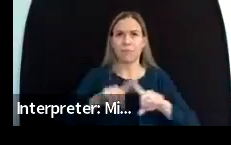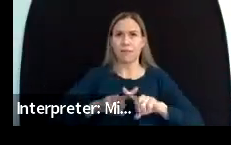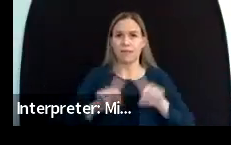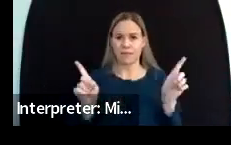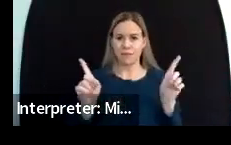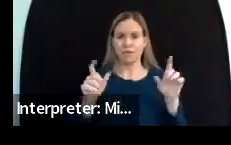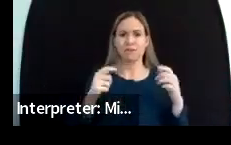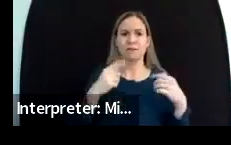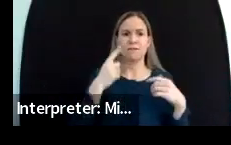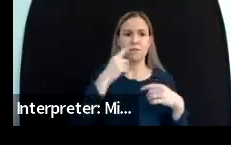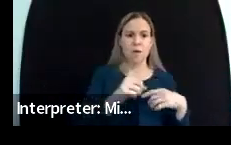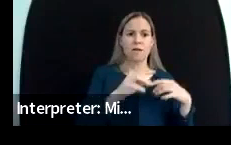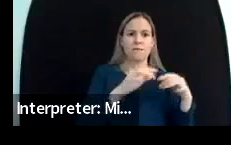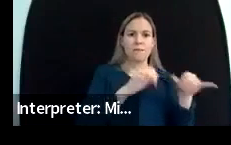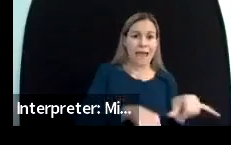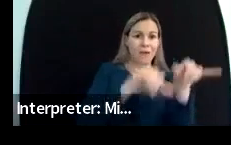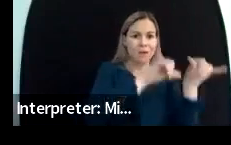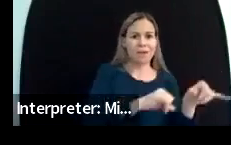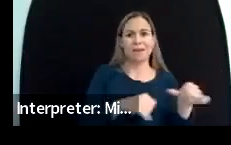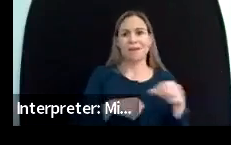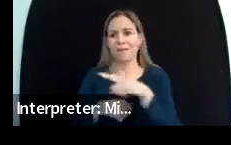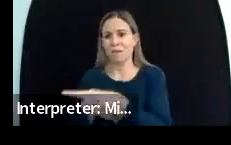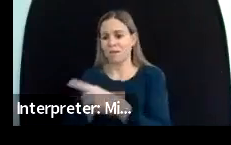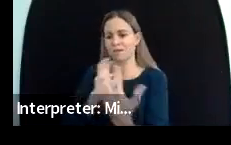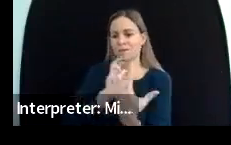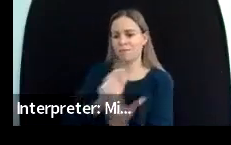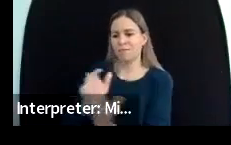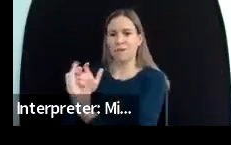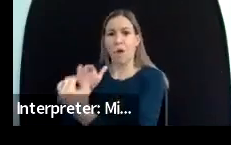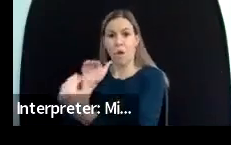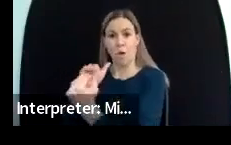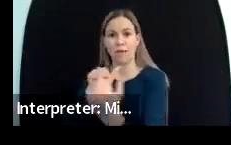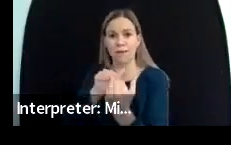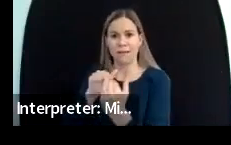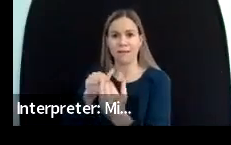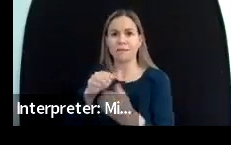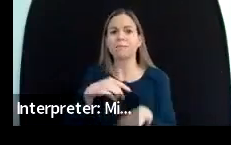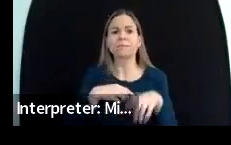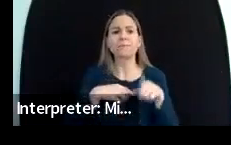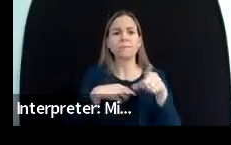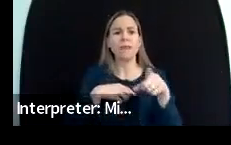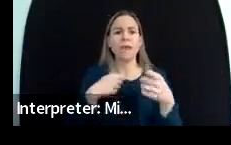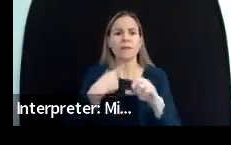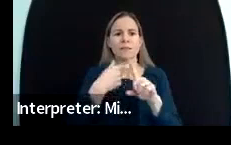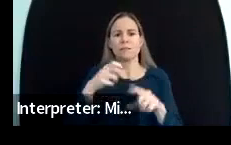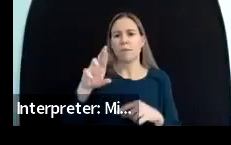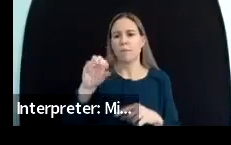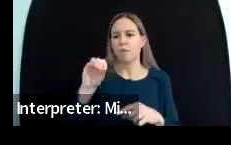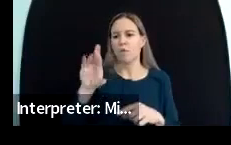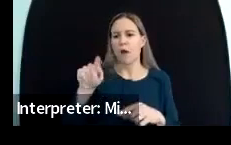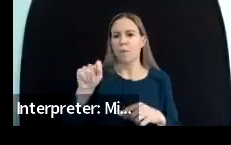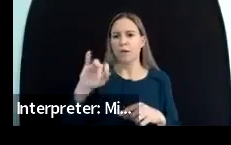of equity and a state of equality. And I will say this particular image comes from the Robert Wood Johnson Foundation. They actually have